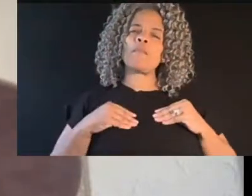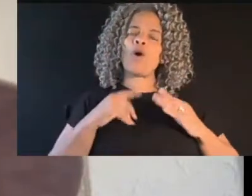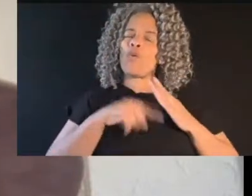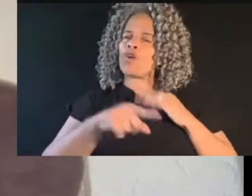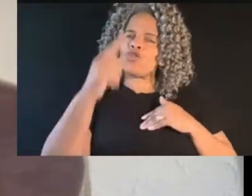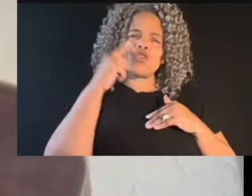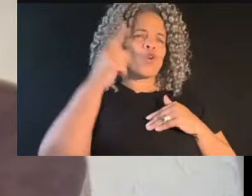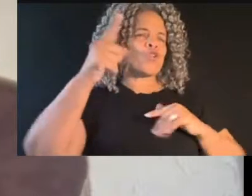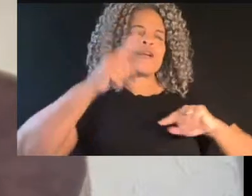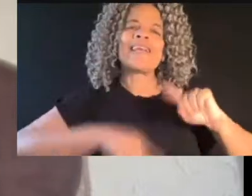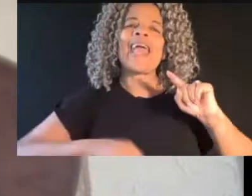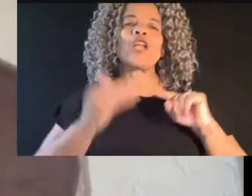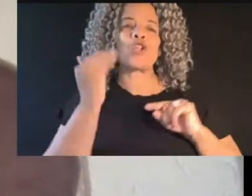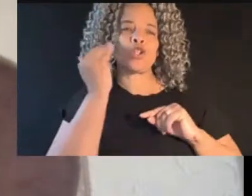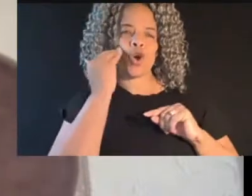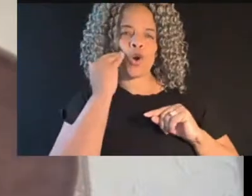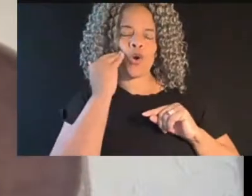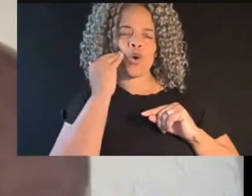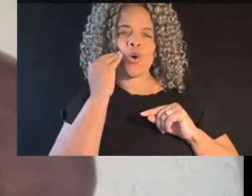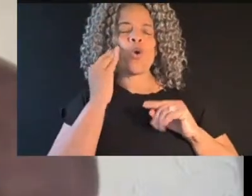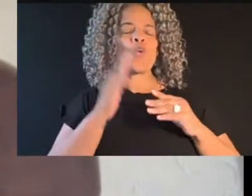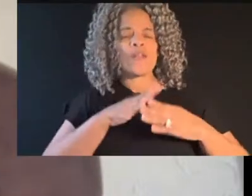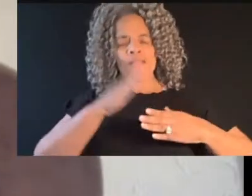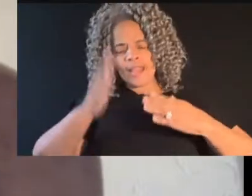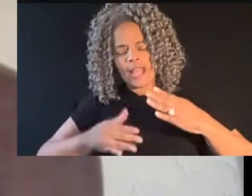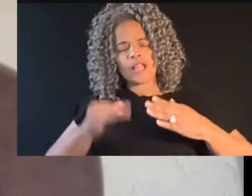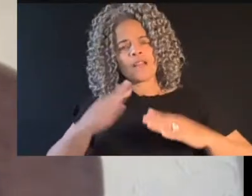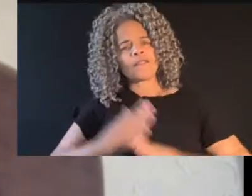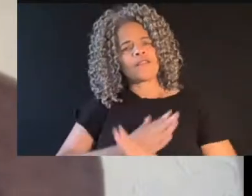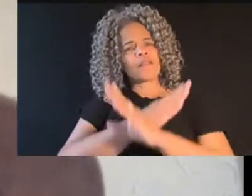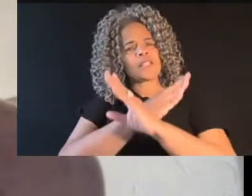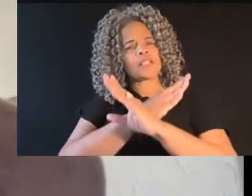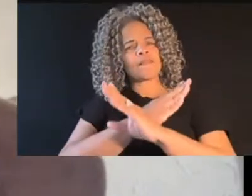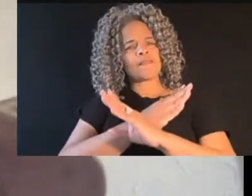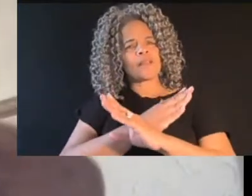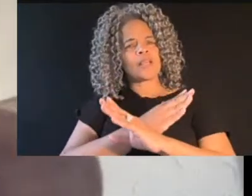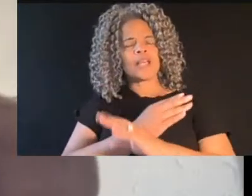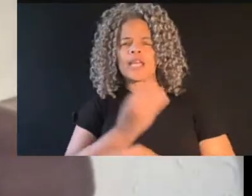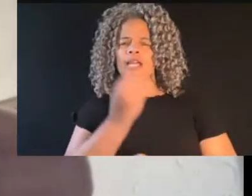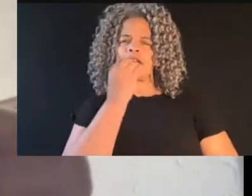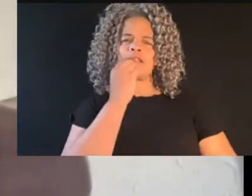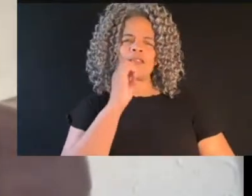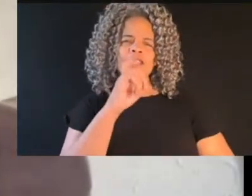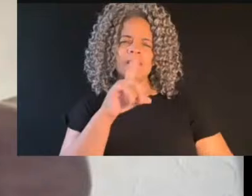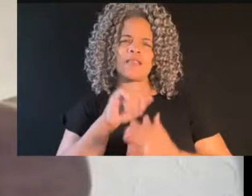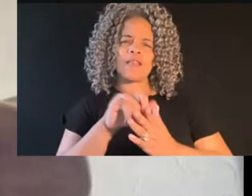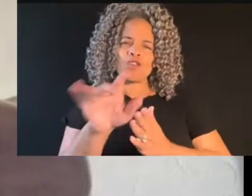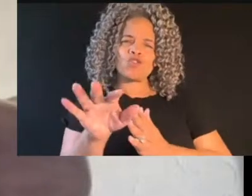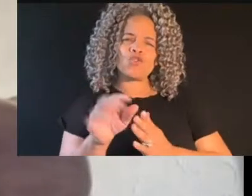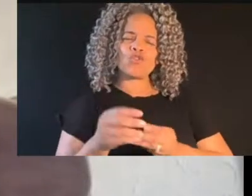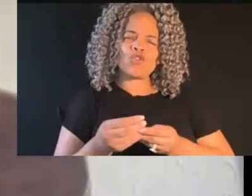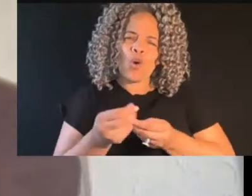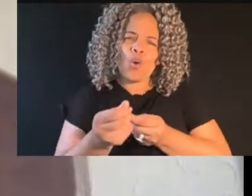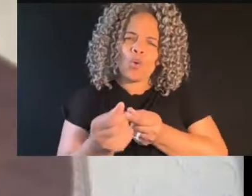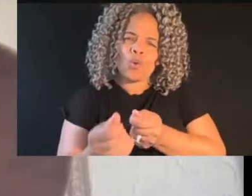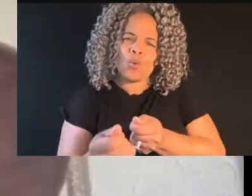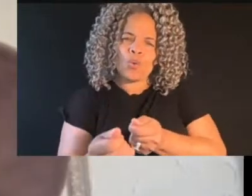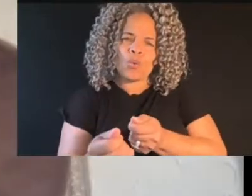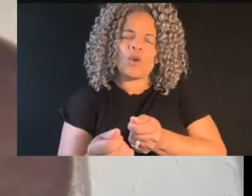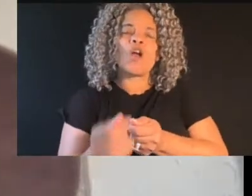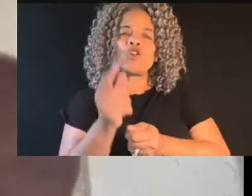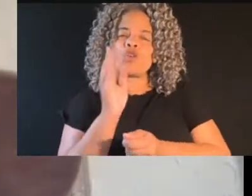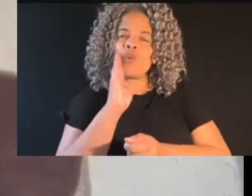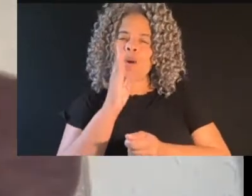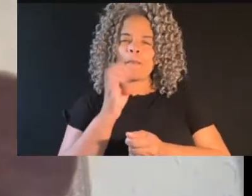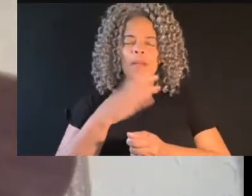know. Reach the end of defensive. Eat the seeds that you've sown. You will be